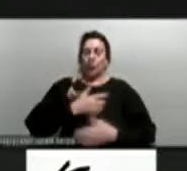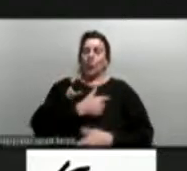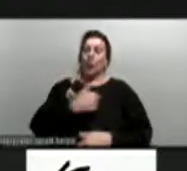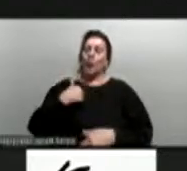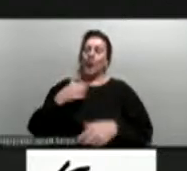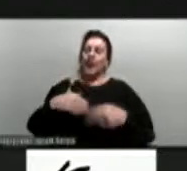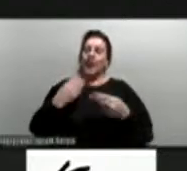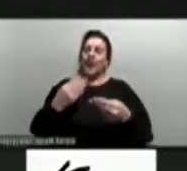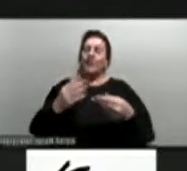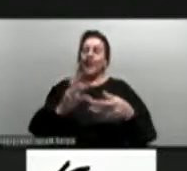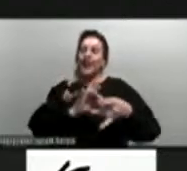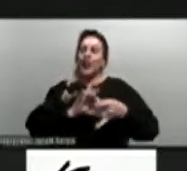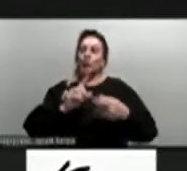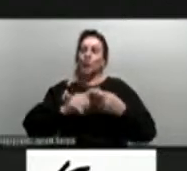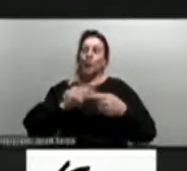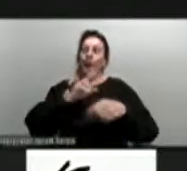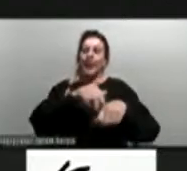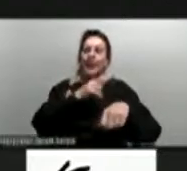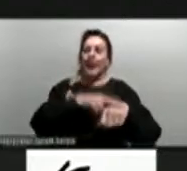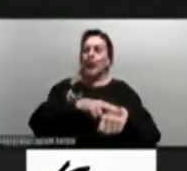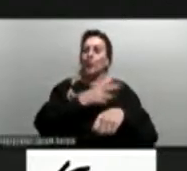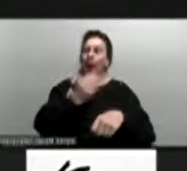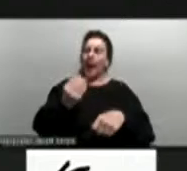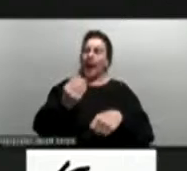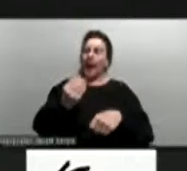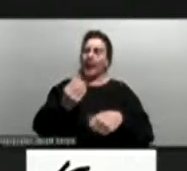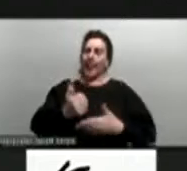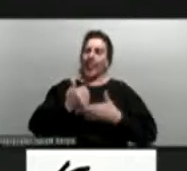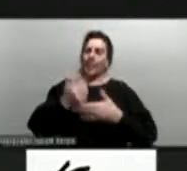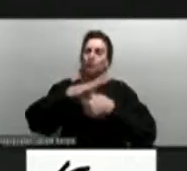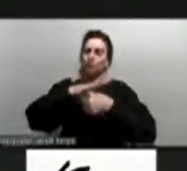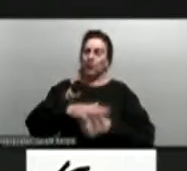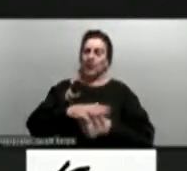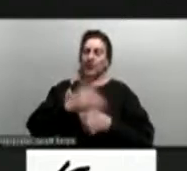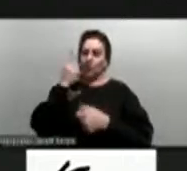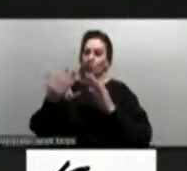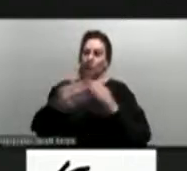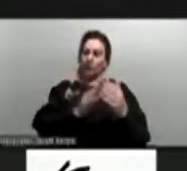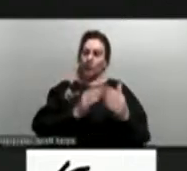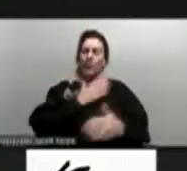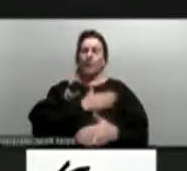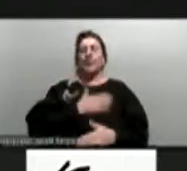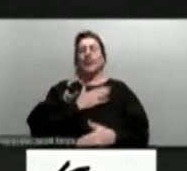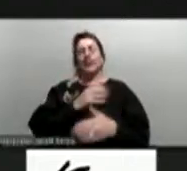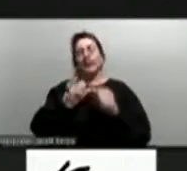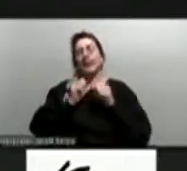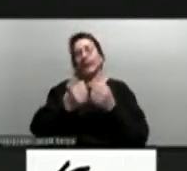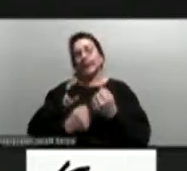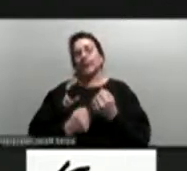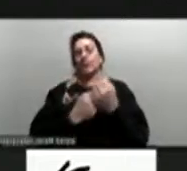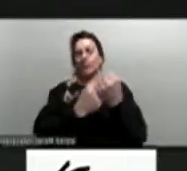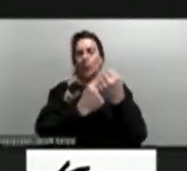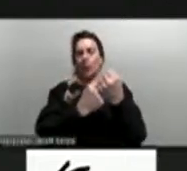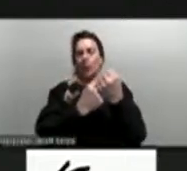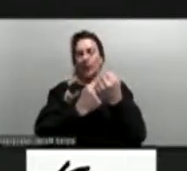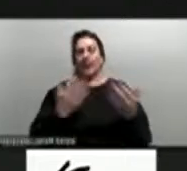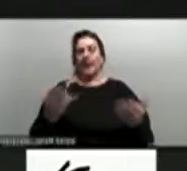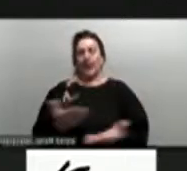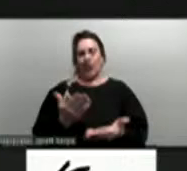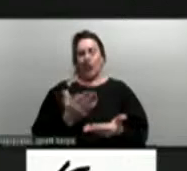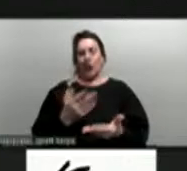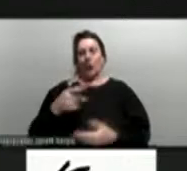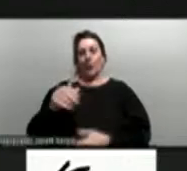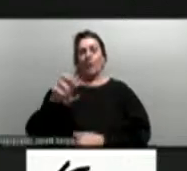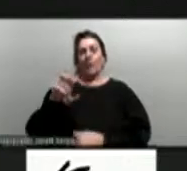and provide a stress reducer for the community. Please continue supporting one of the most valuable community assets, the great park system we